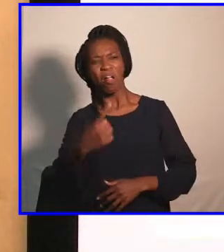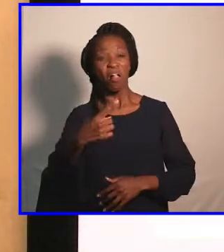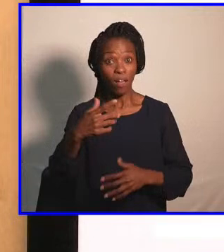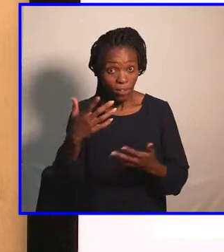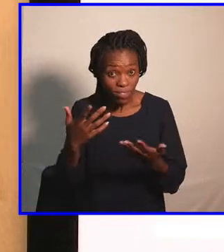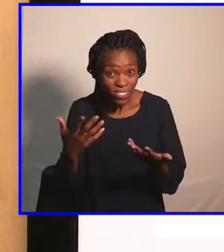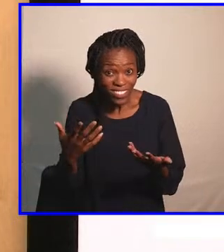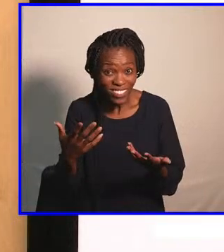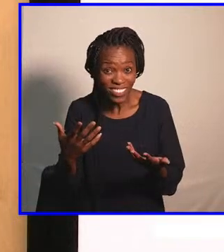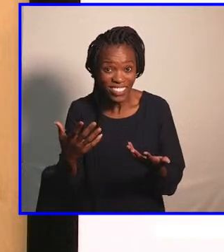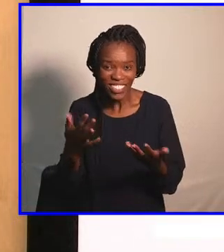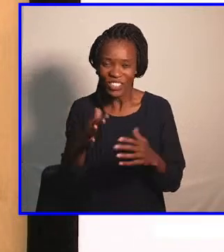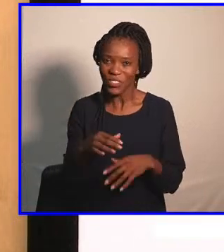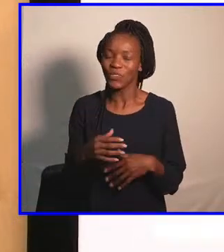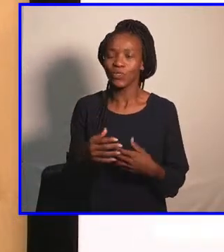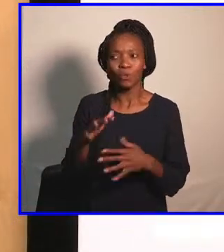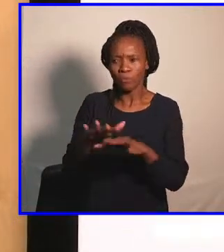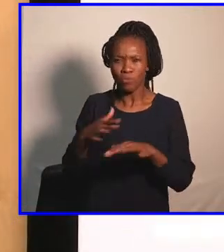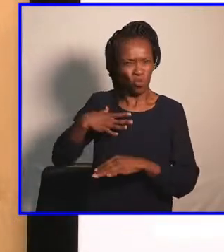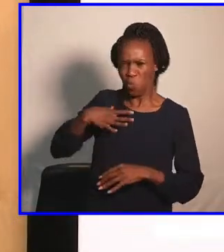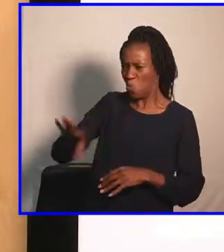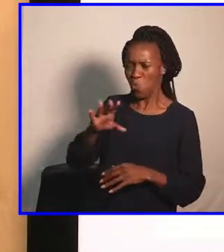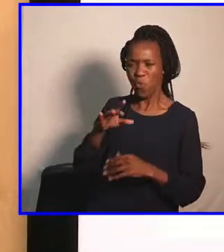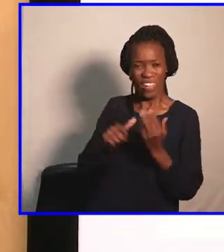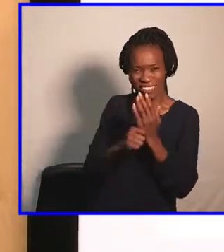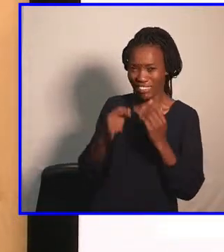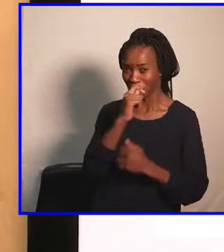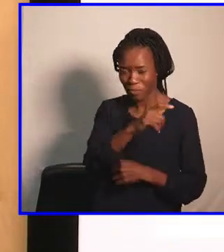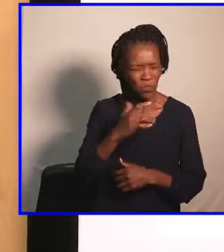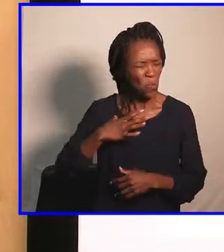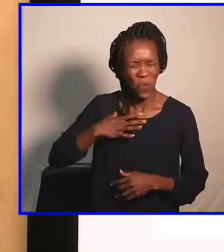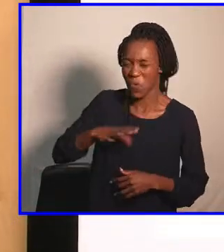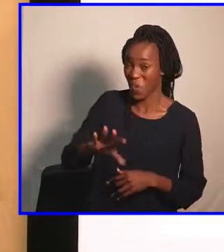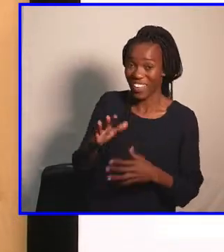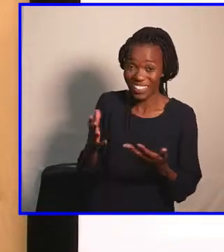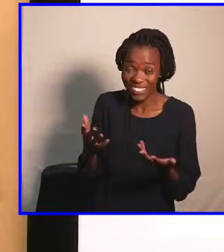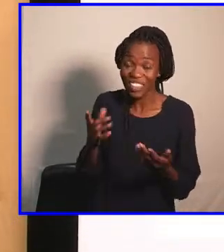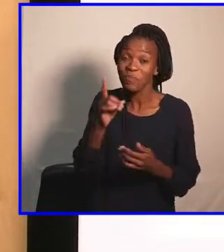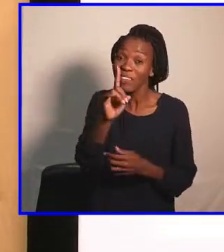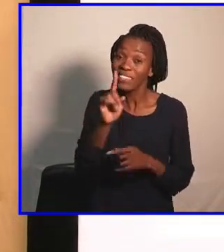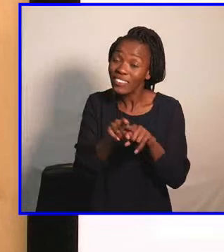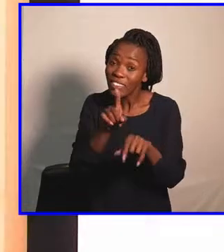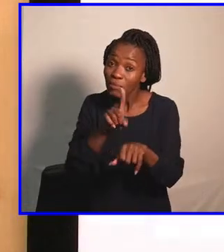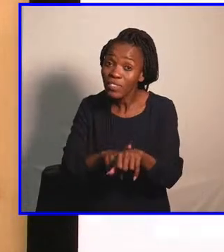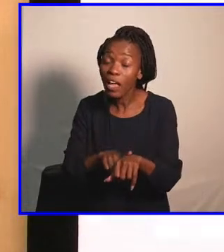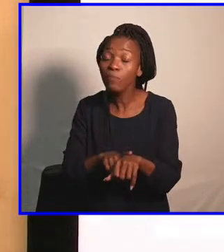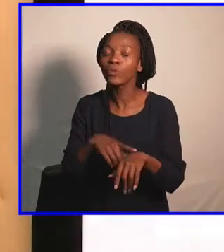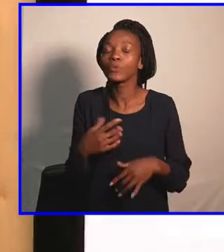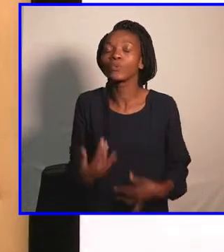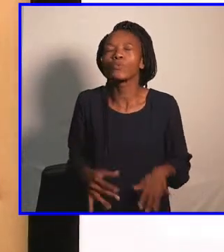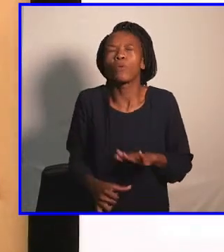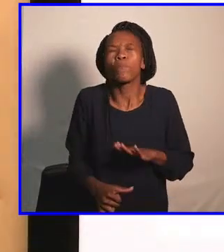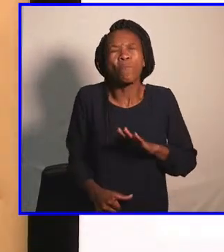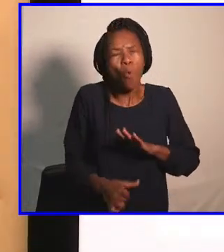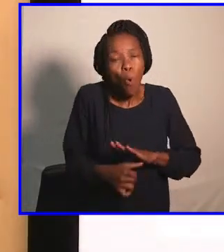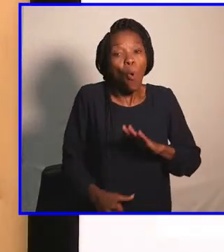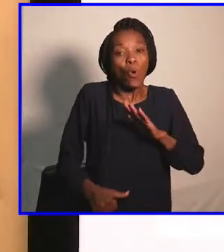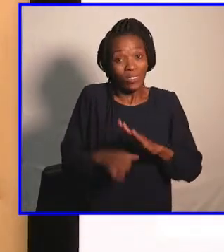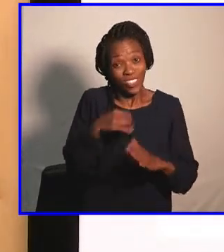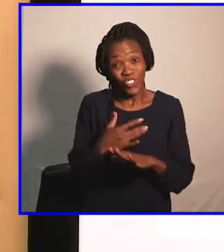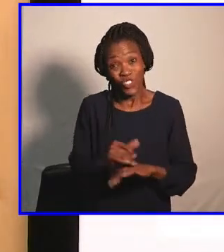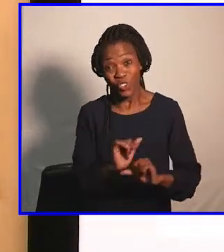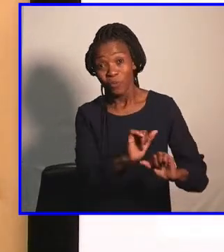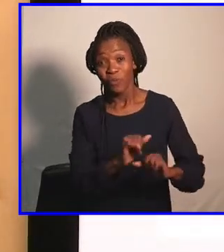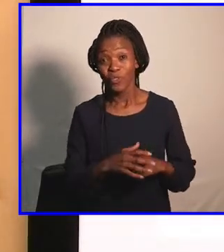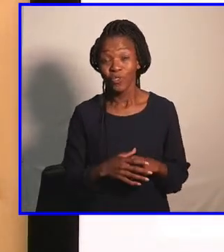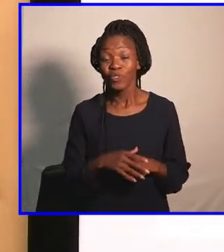said, nobody ever wants to pay so much to give money to government. But at the same time, you're doing an essential job that